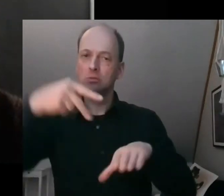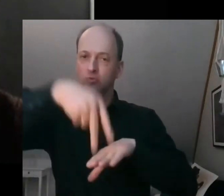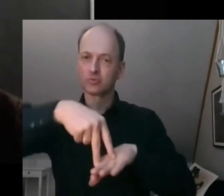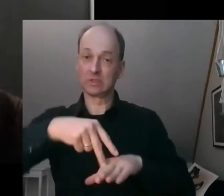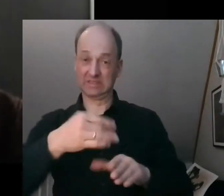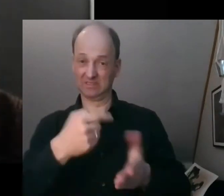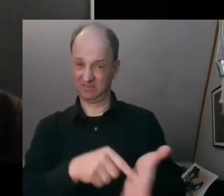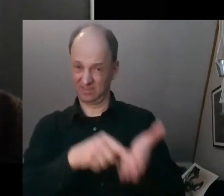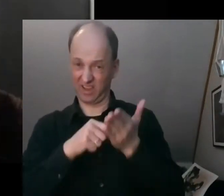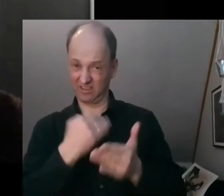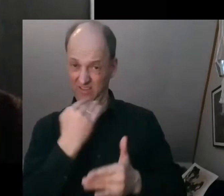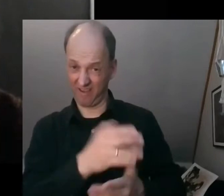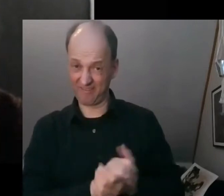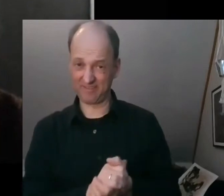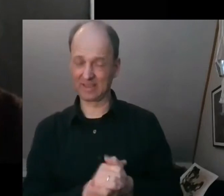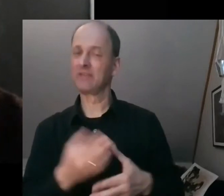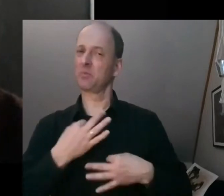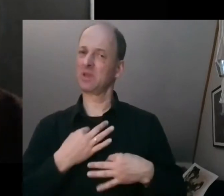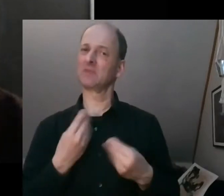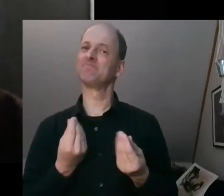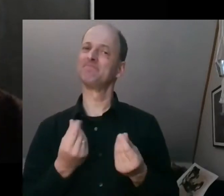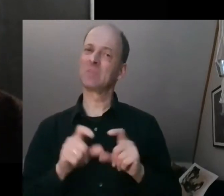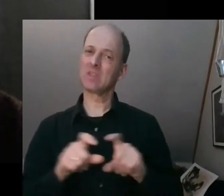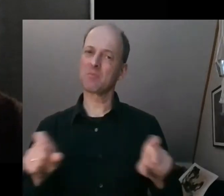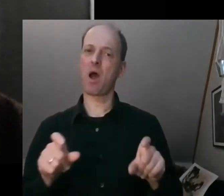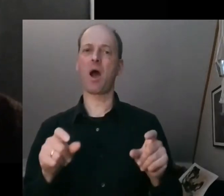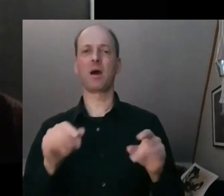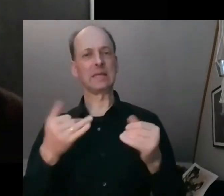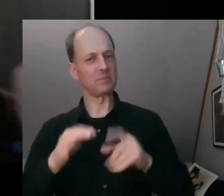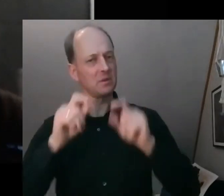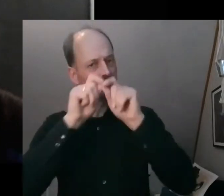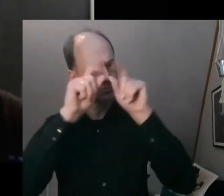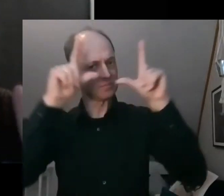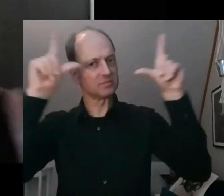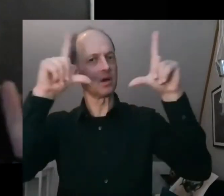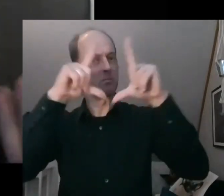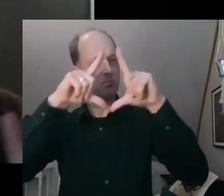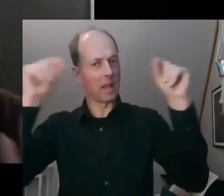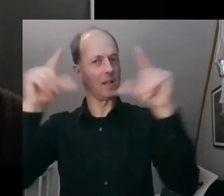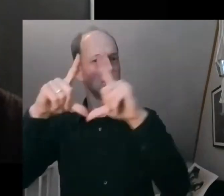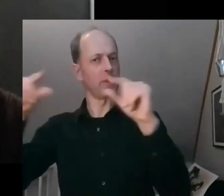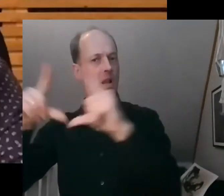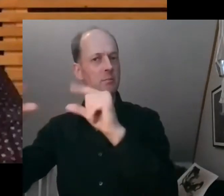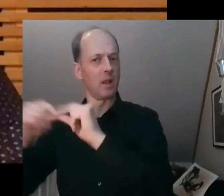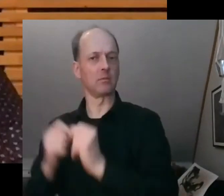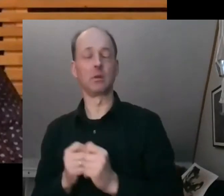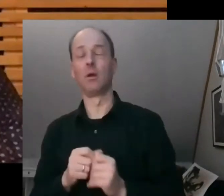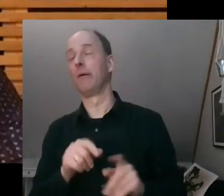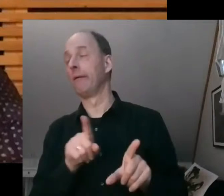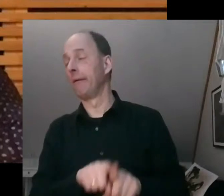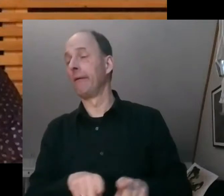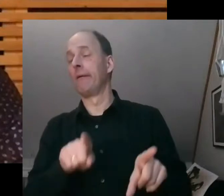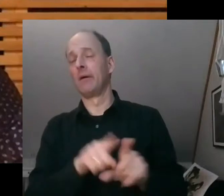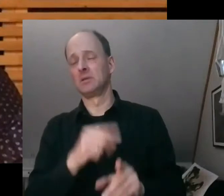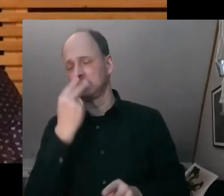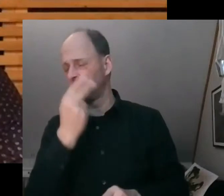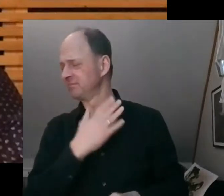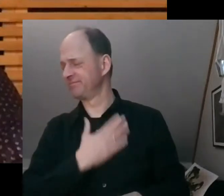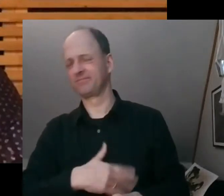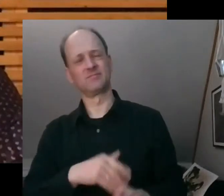is encountering, which is very important for me, that you have a series of facts and pictures which